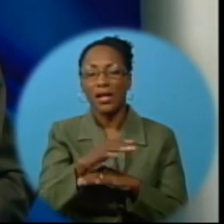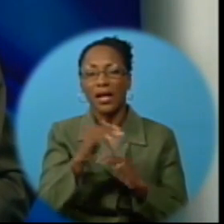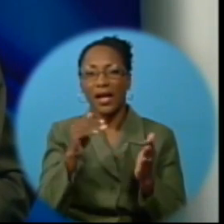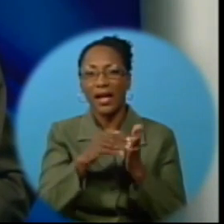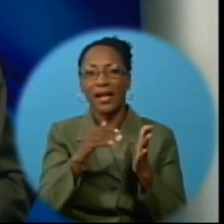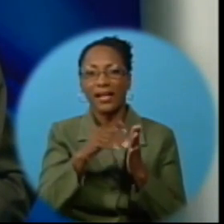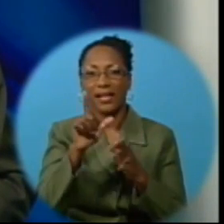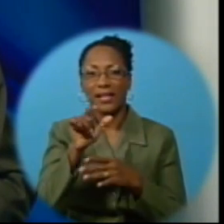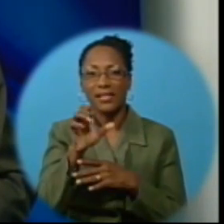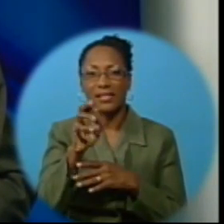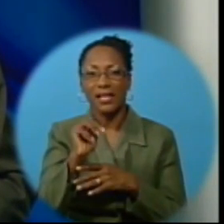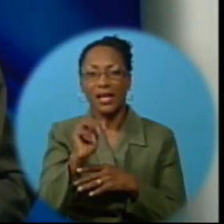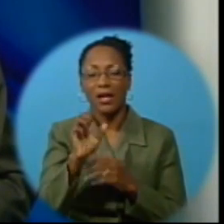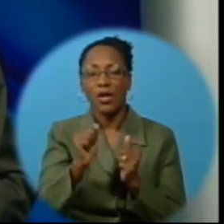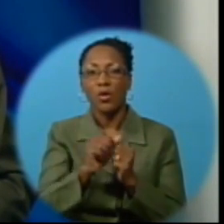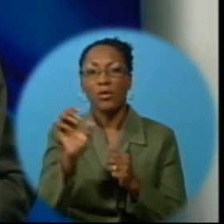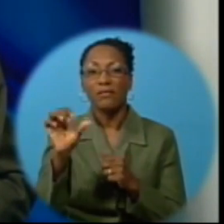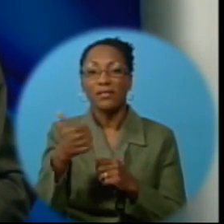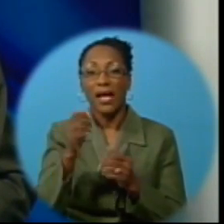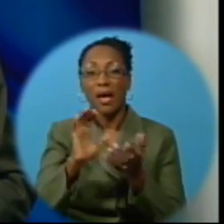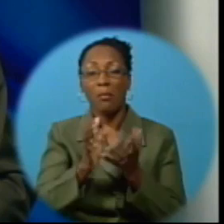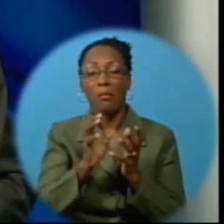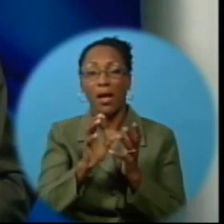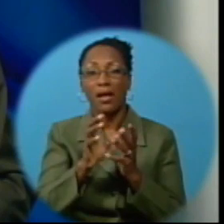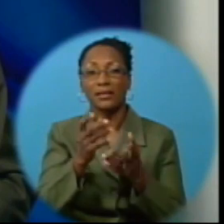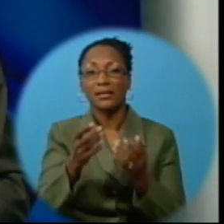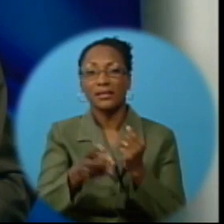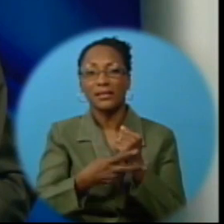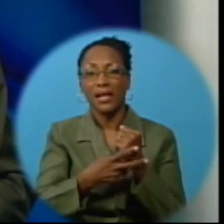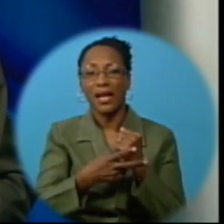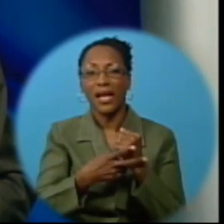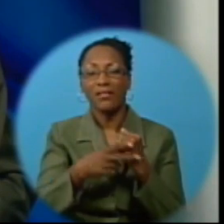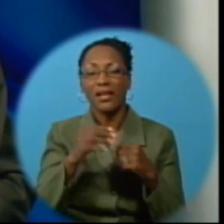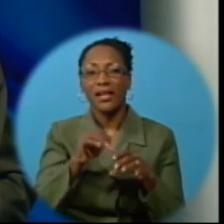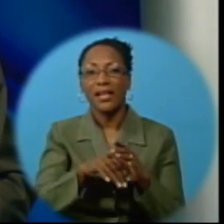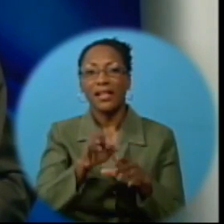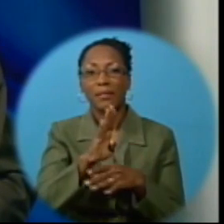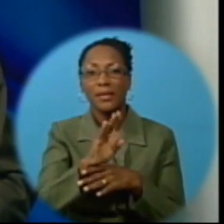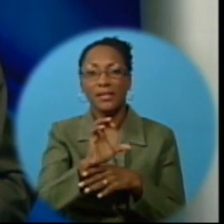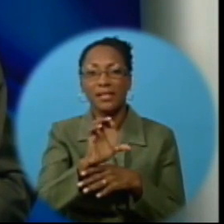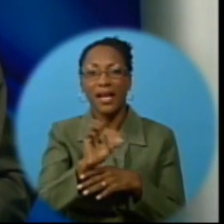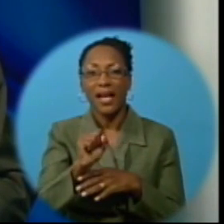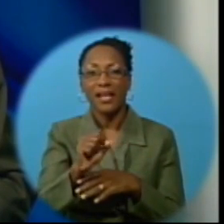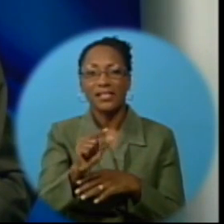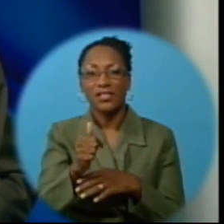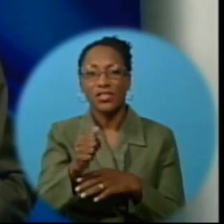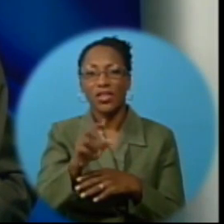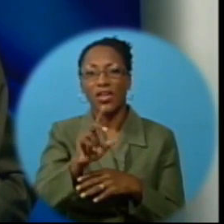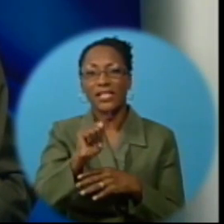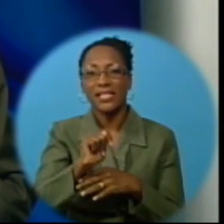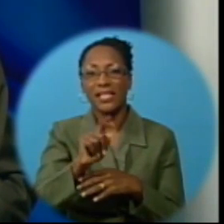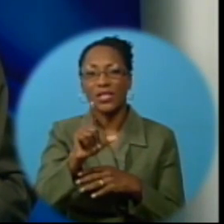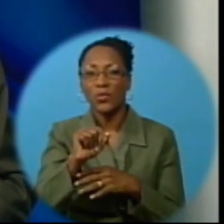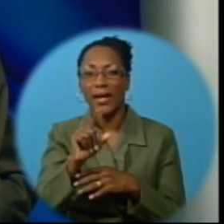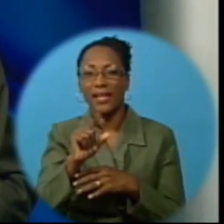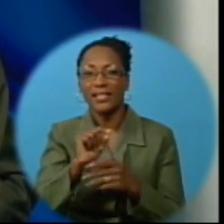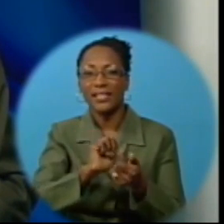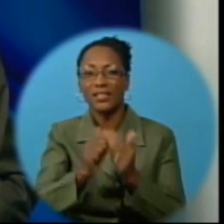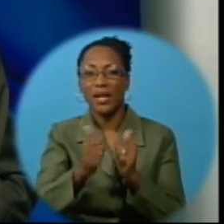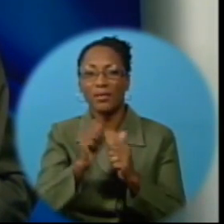balls to spare in the fourth quarterfinal match of the BCA Sajikar General 2020 Championship last night. Chasing